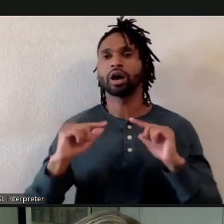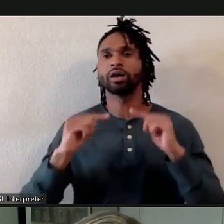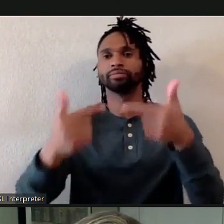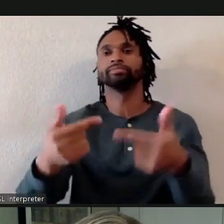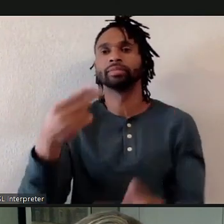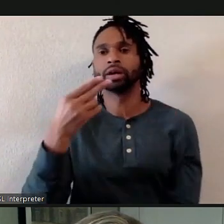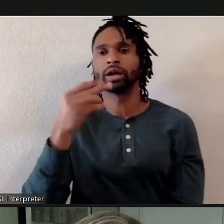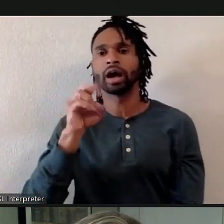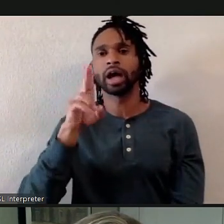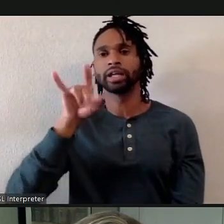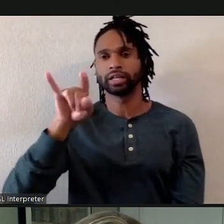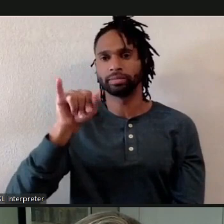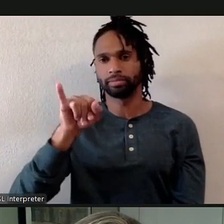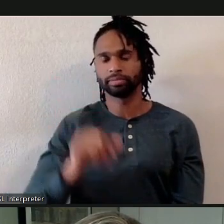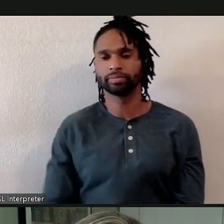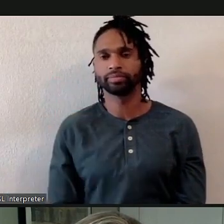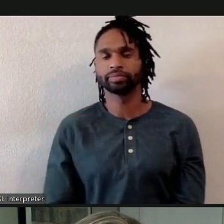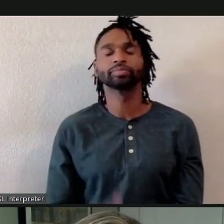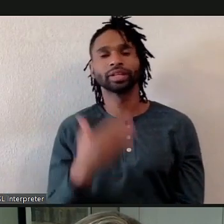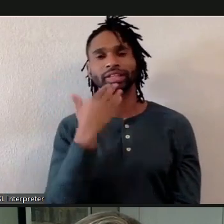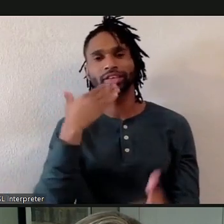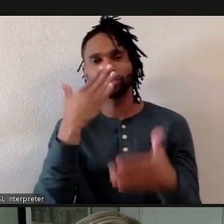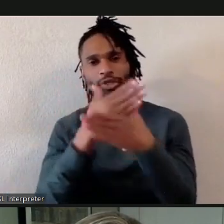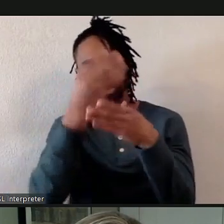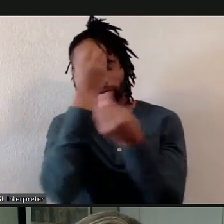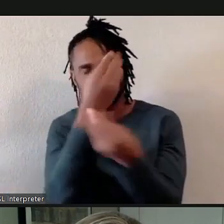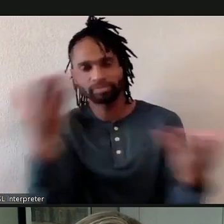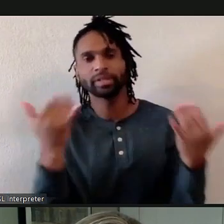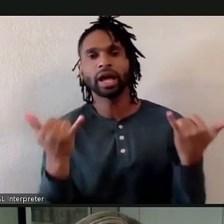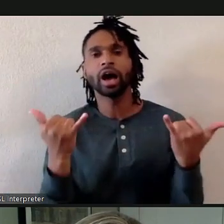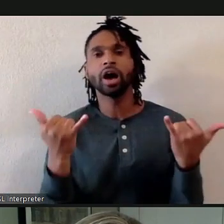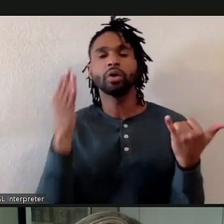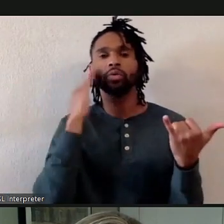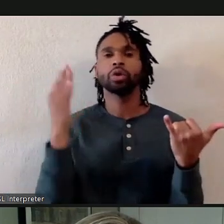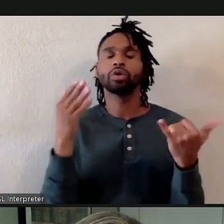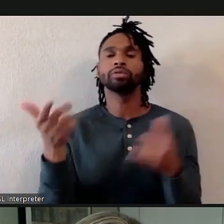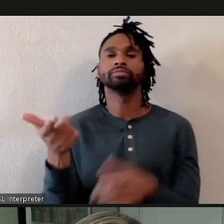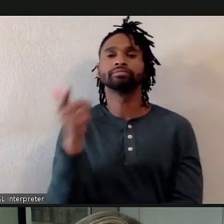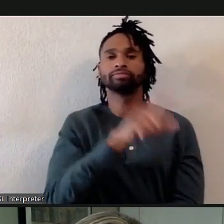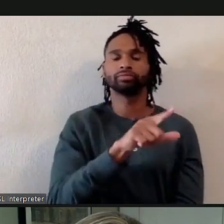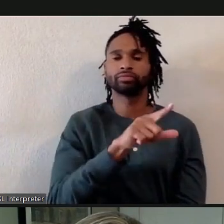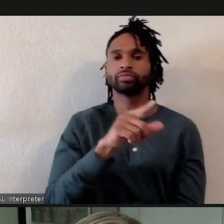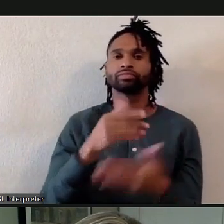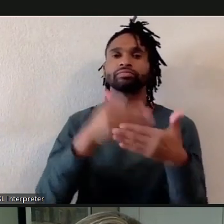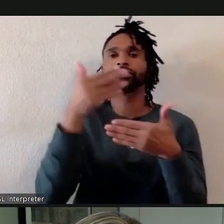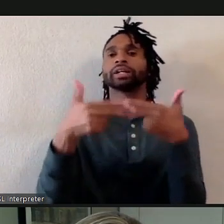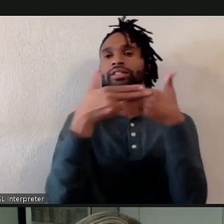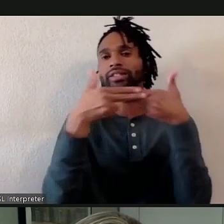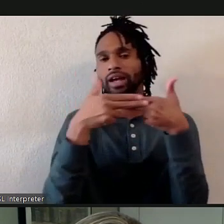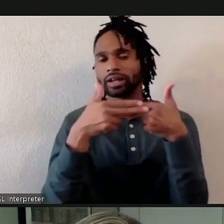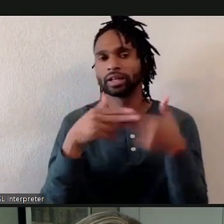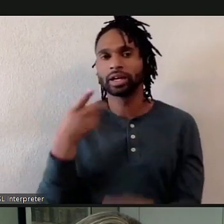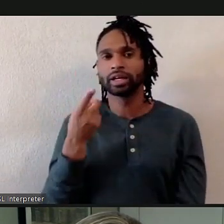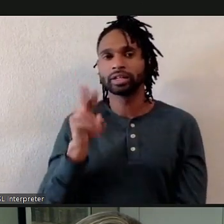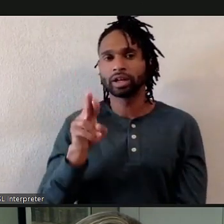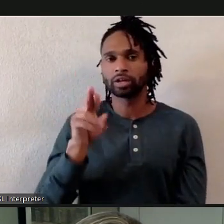you. Yes, thank you for sharing that with us. Now we're going to go ahead and take it over to the next slide and Dr.